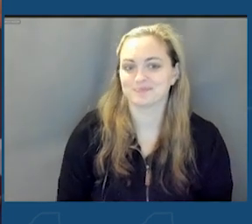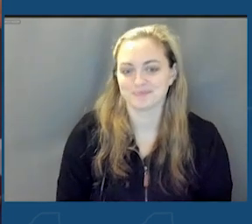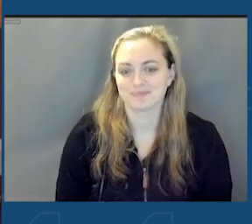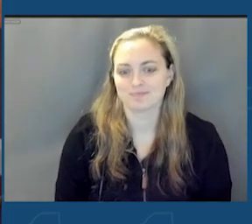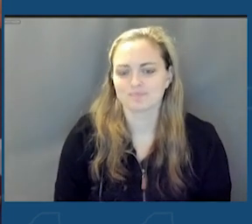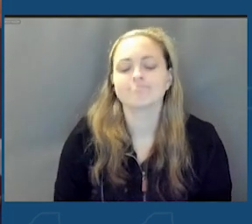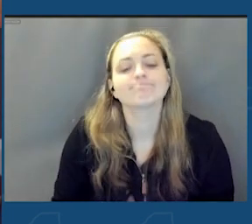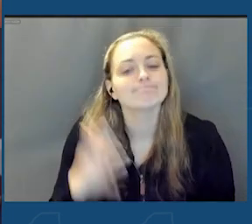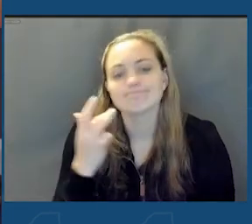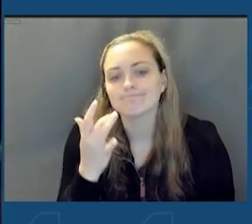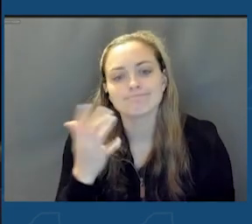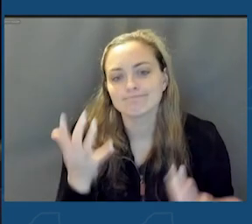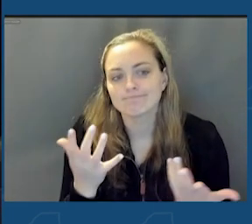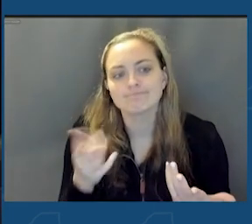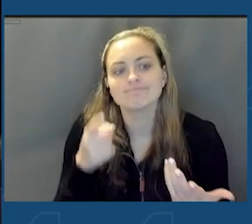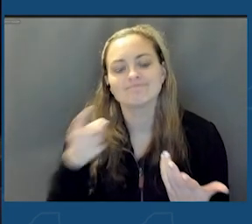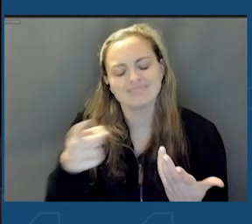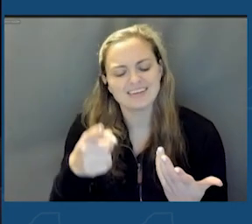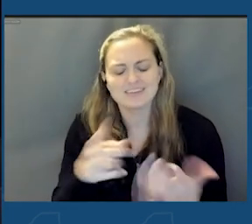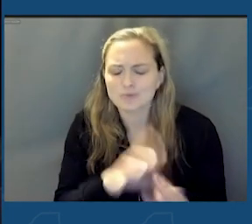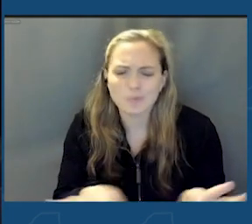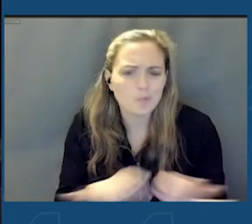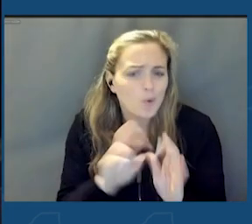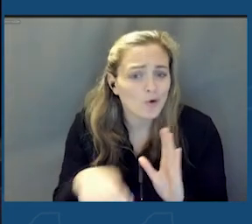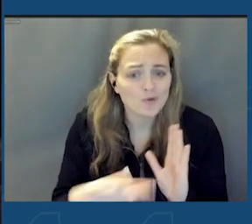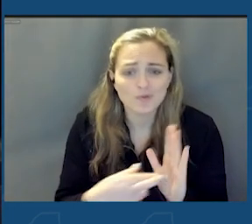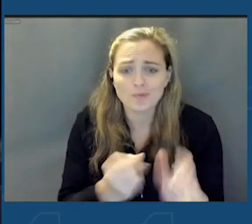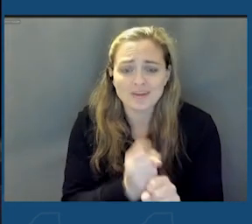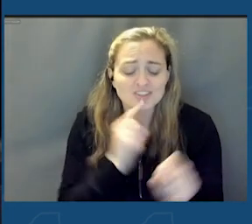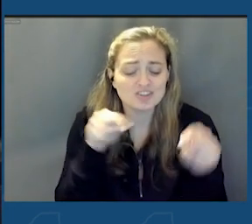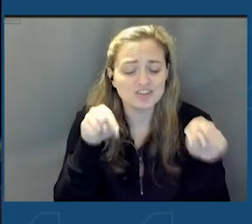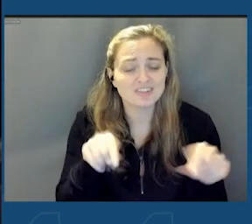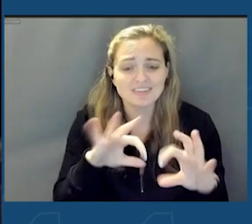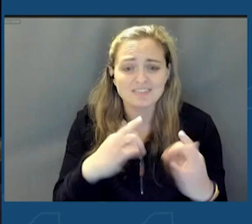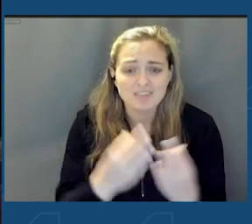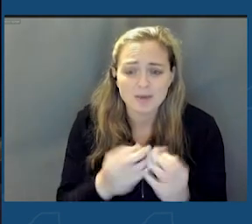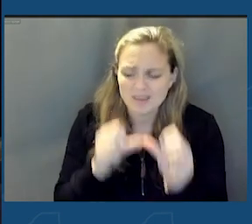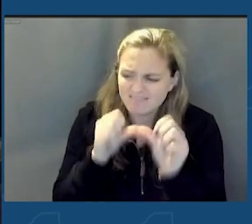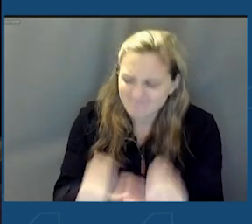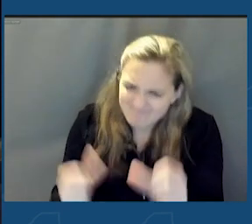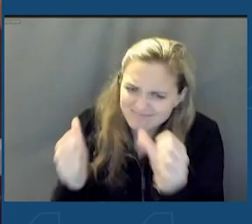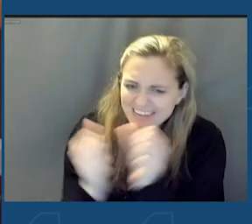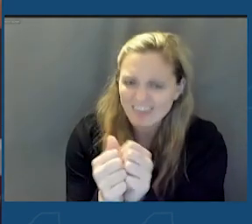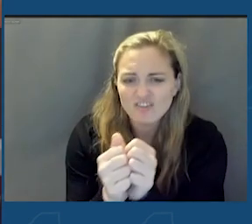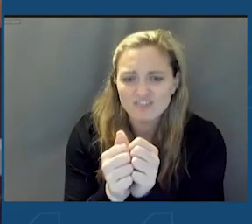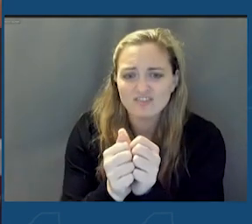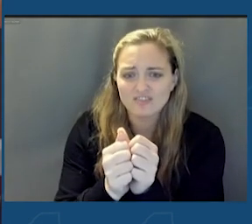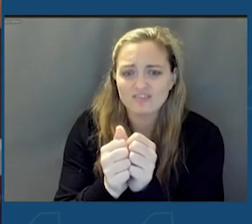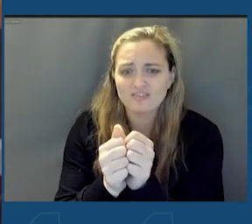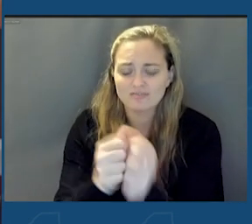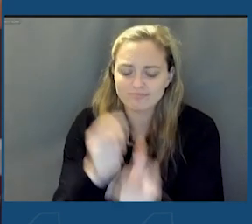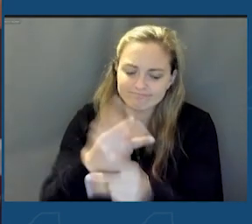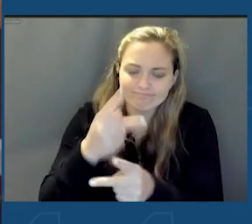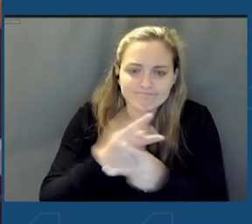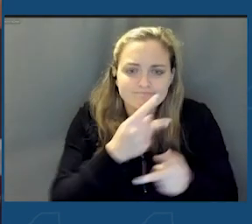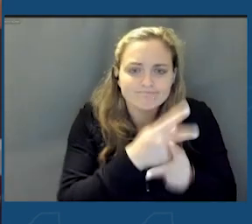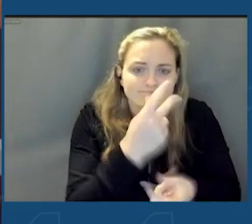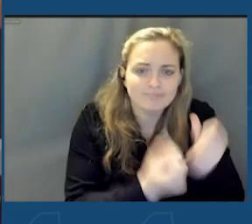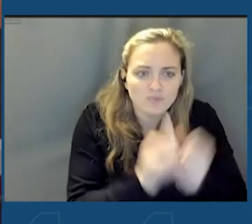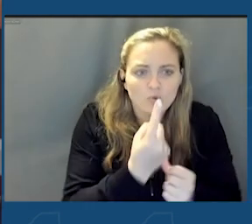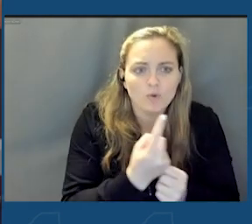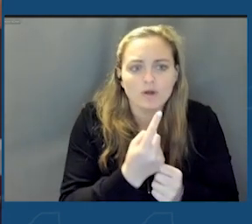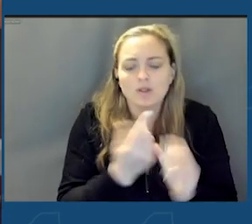because he serves a very important role in making sure that familia stays together and we take care of everyone through the